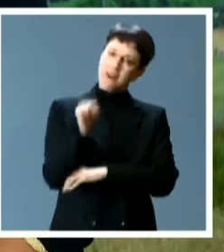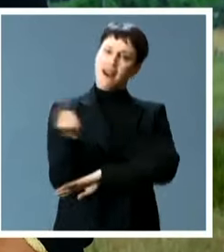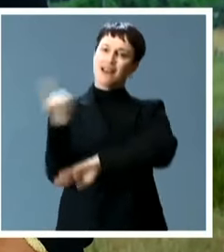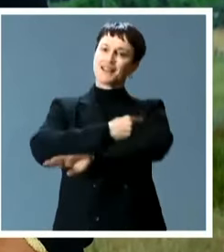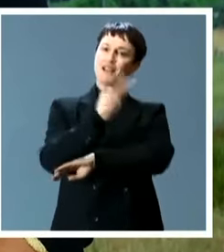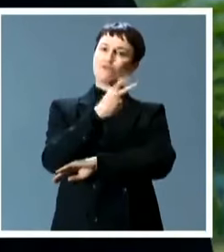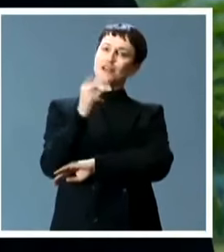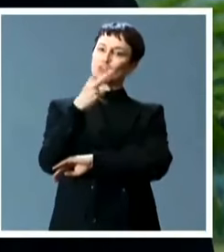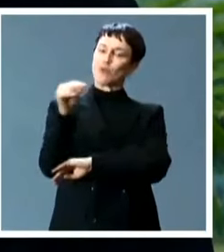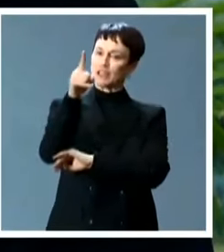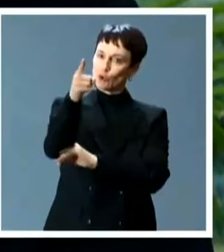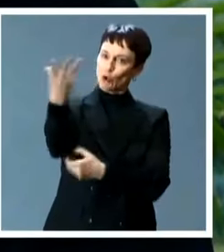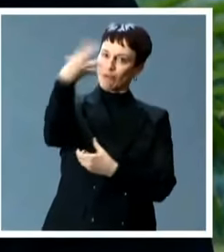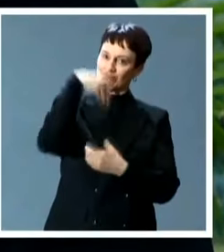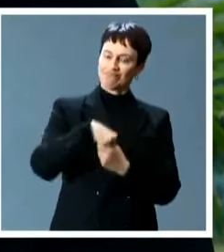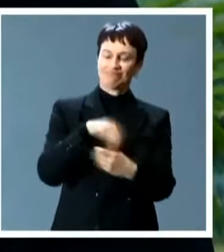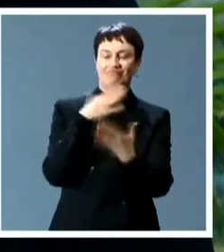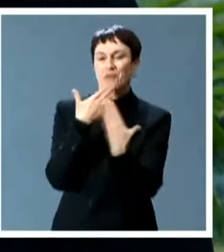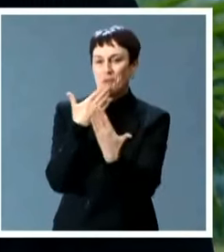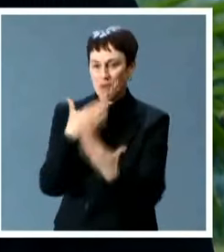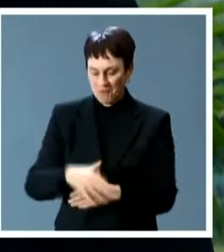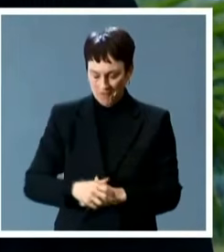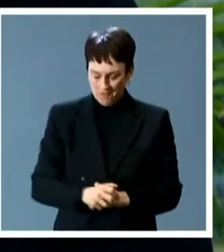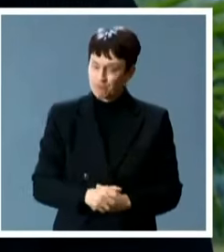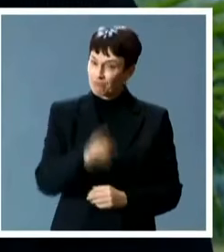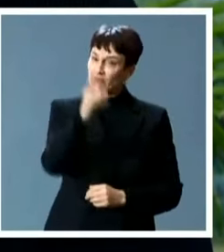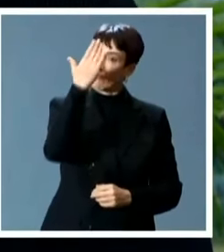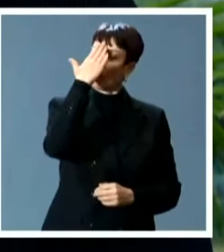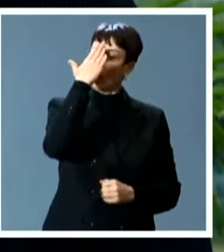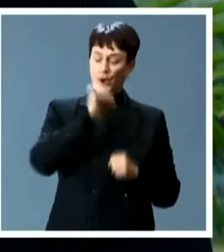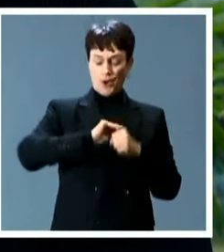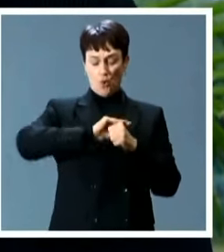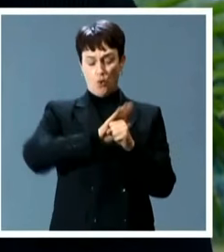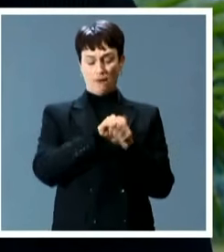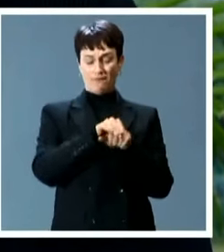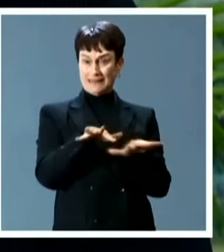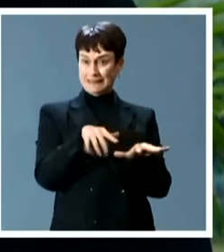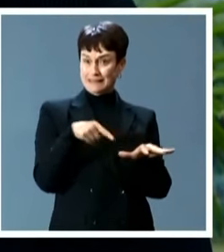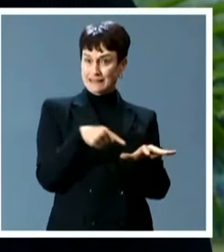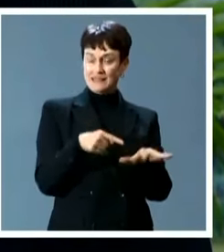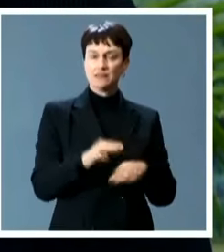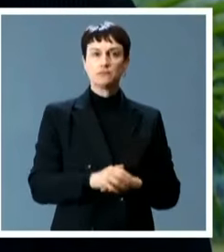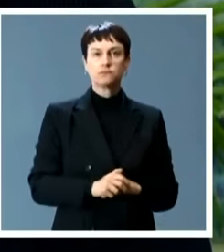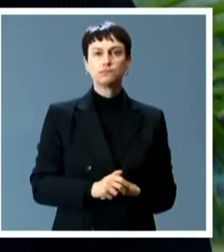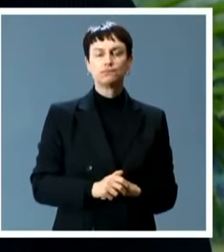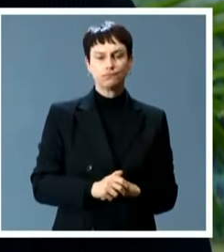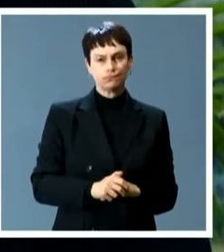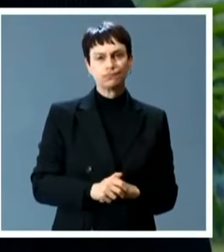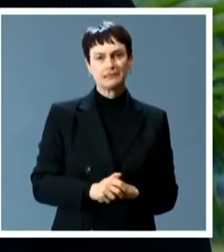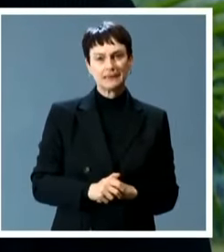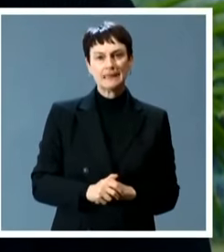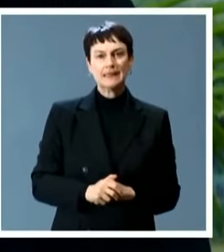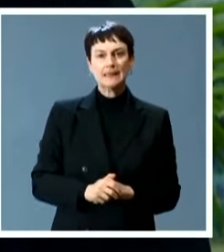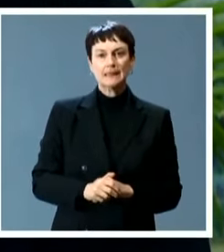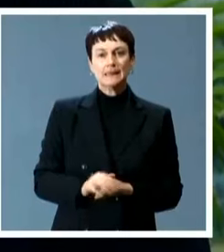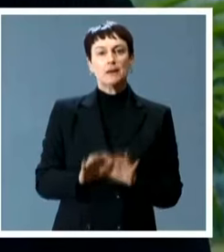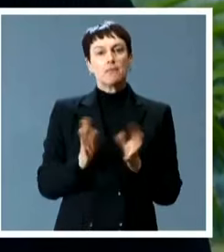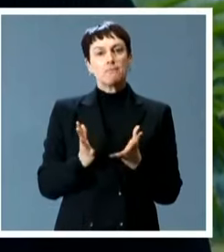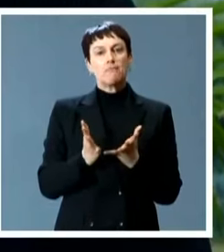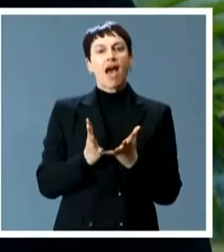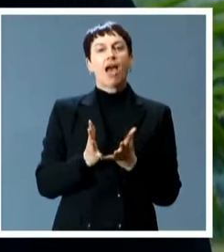2020. As we know, COVID-19 has exposed and deepened harsh global